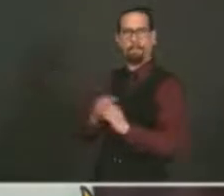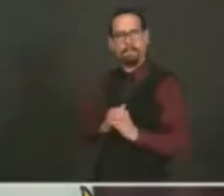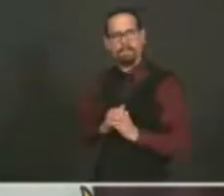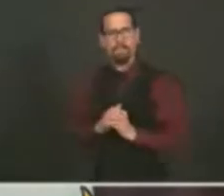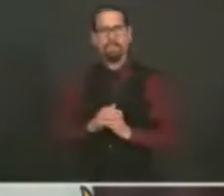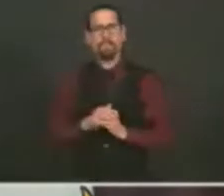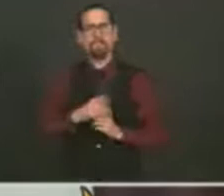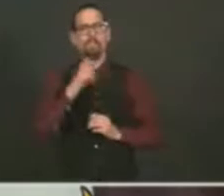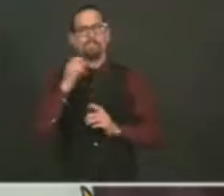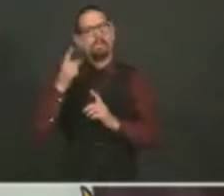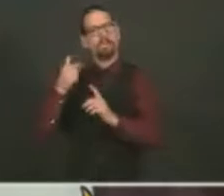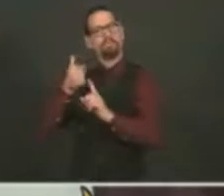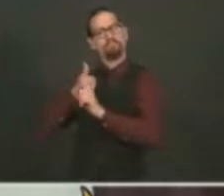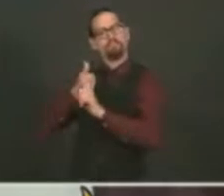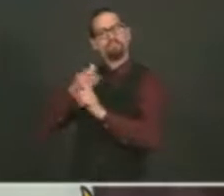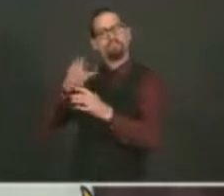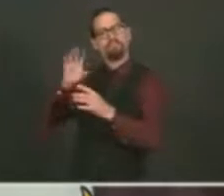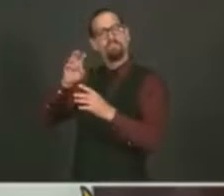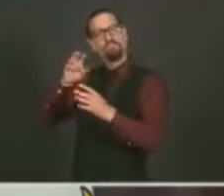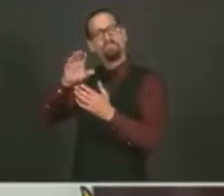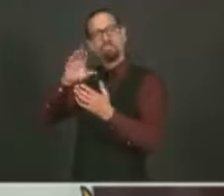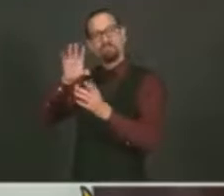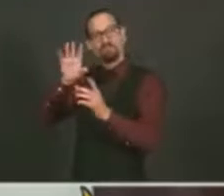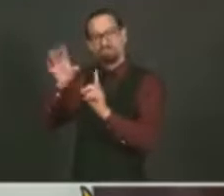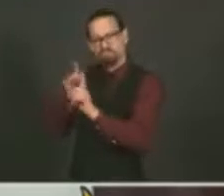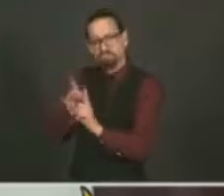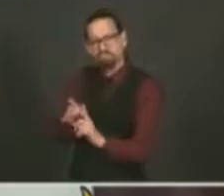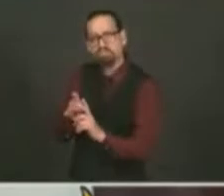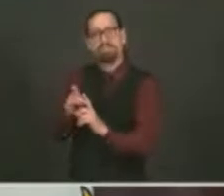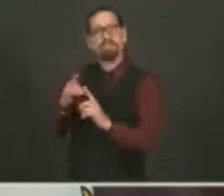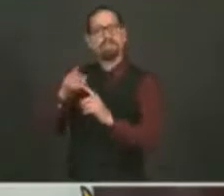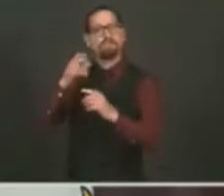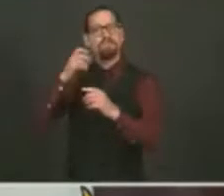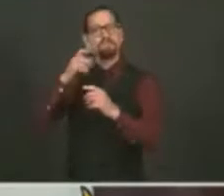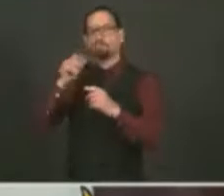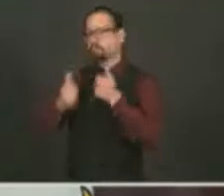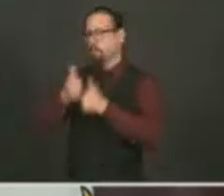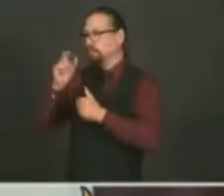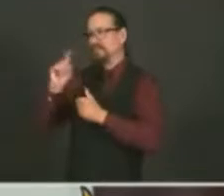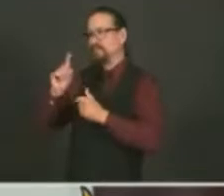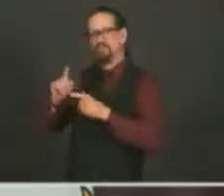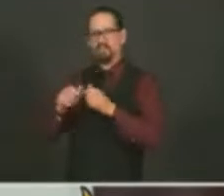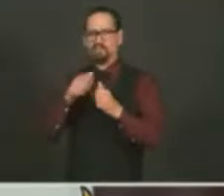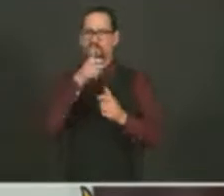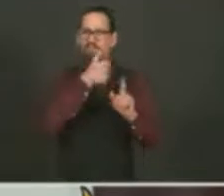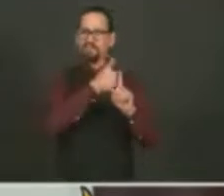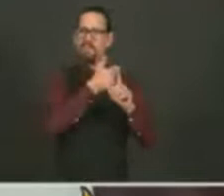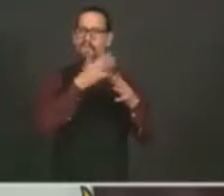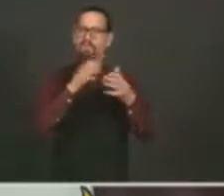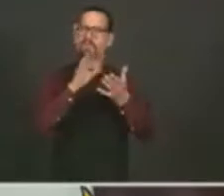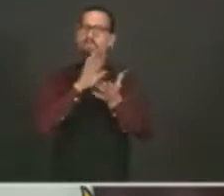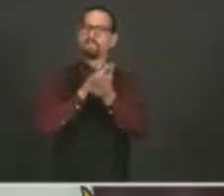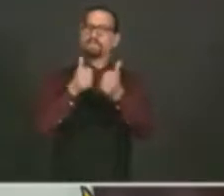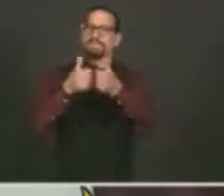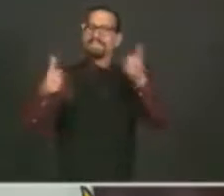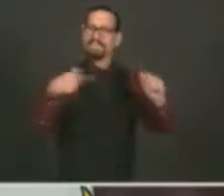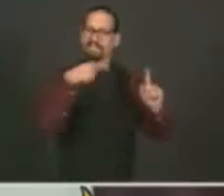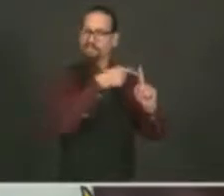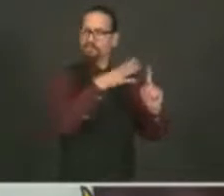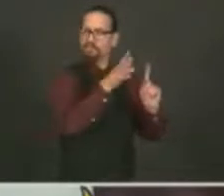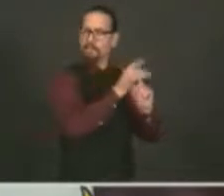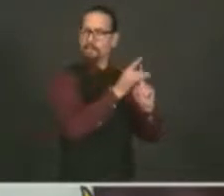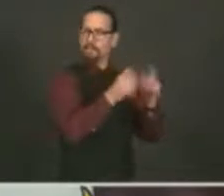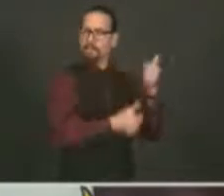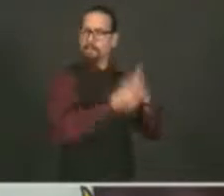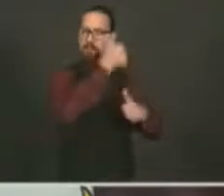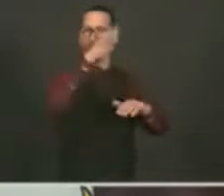for kids in virtual learning is quite a bit higher than kids in person. So, and we know there are huge